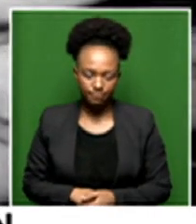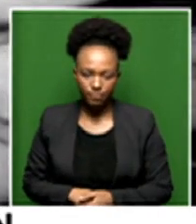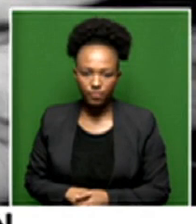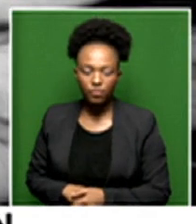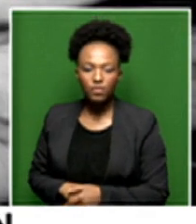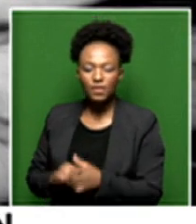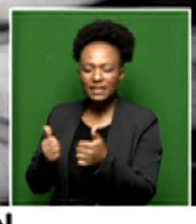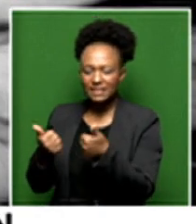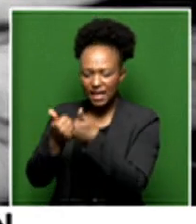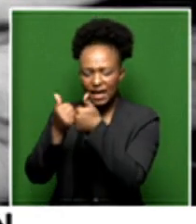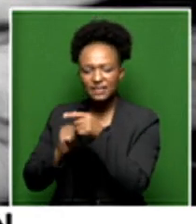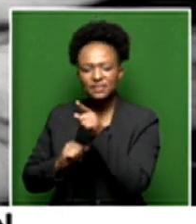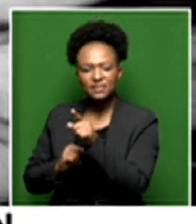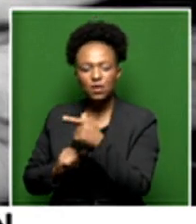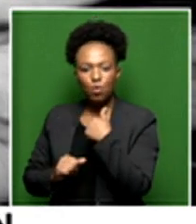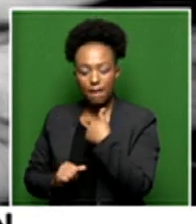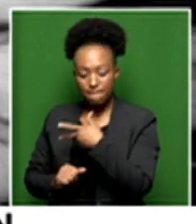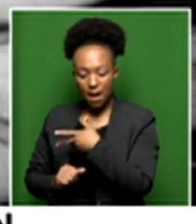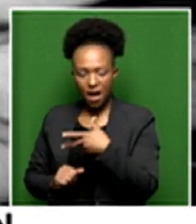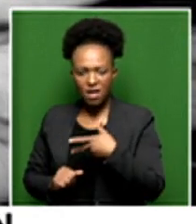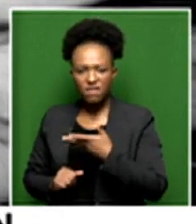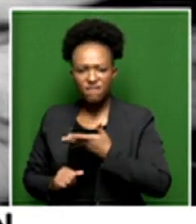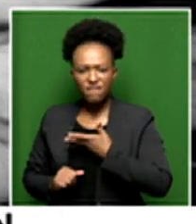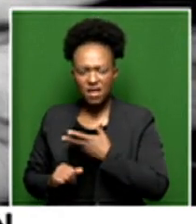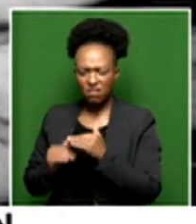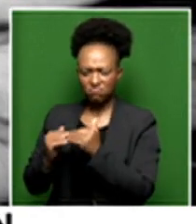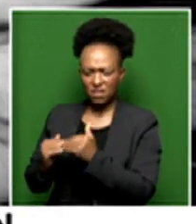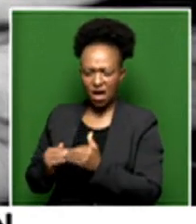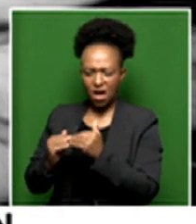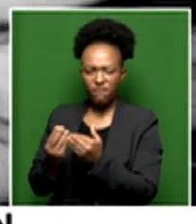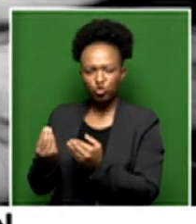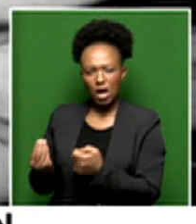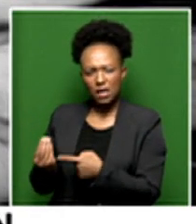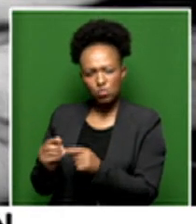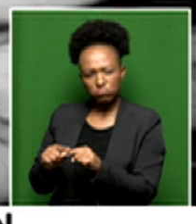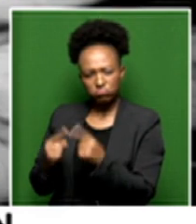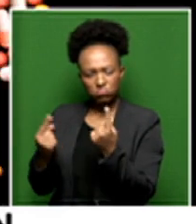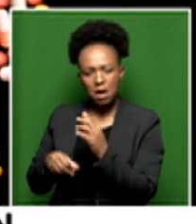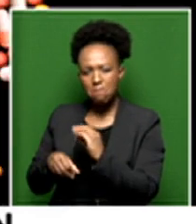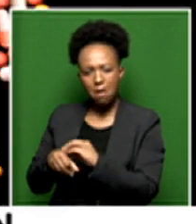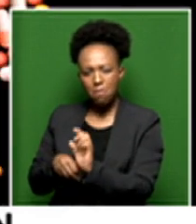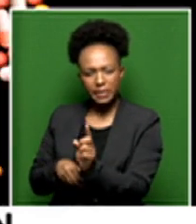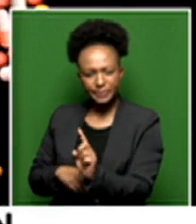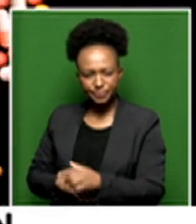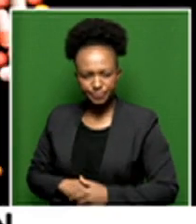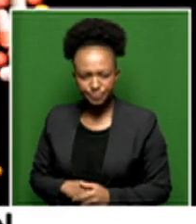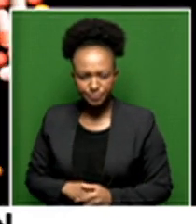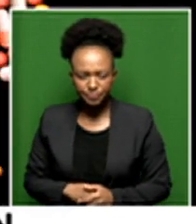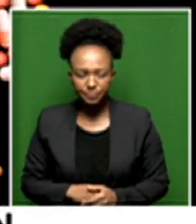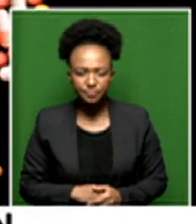about these challenges that some parents face when raising an atypical child. What are some of them? Okay,